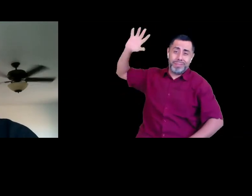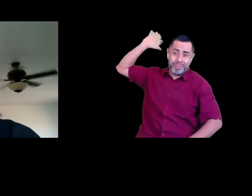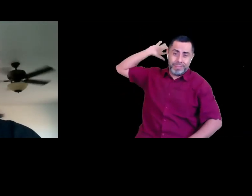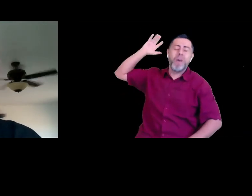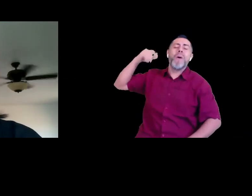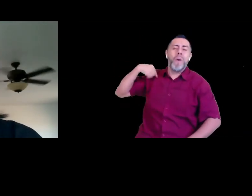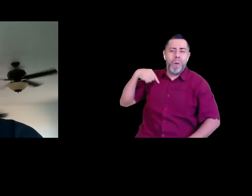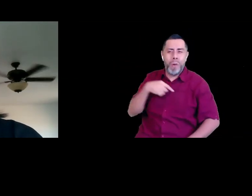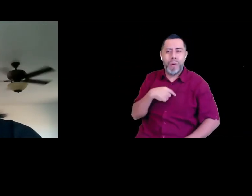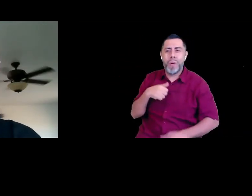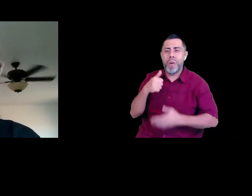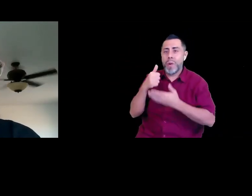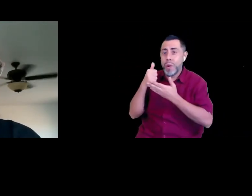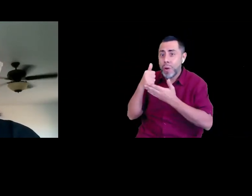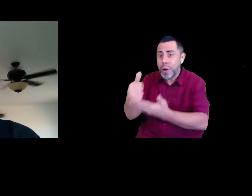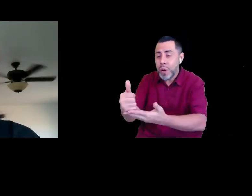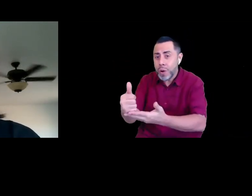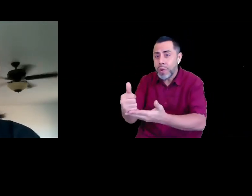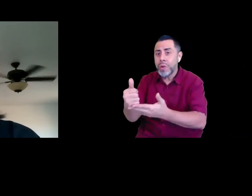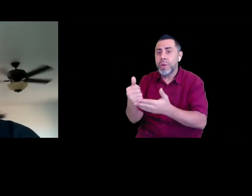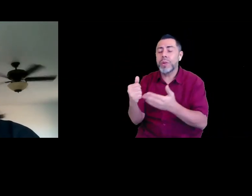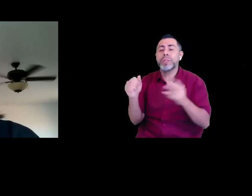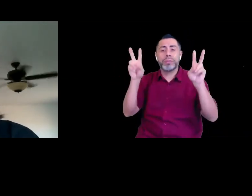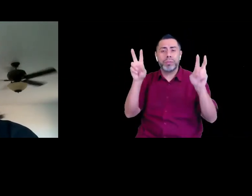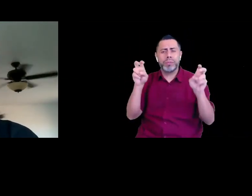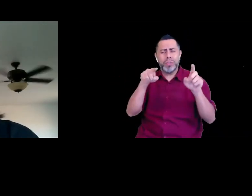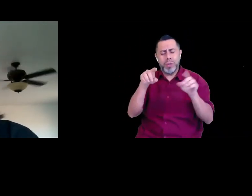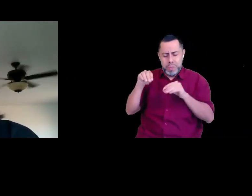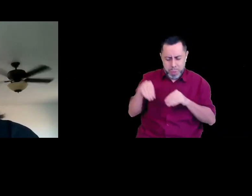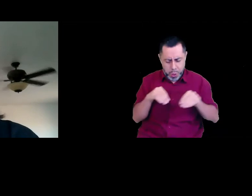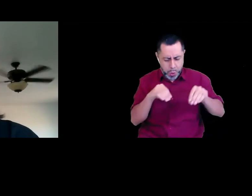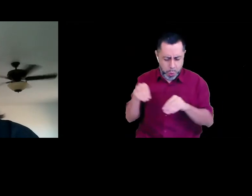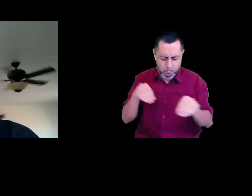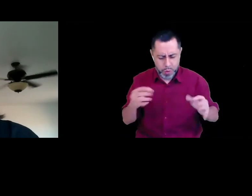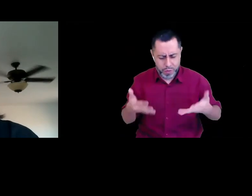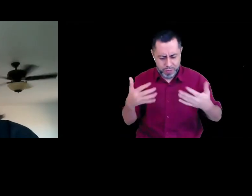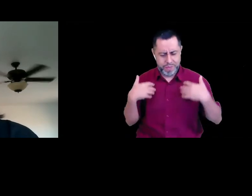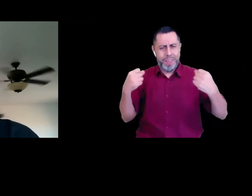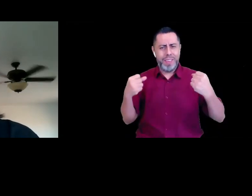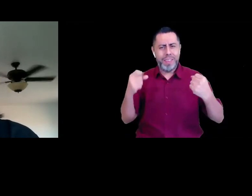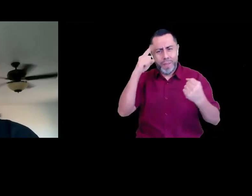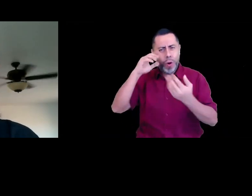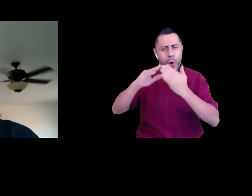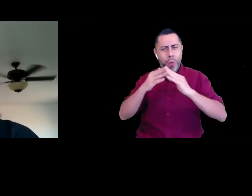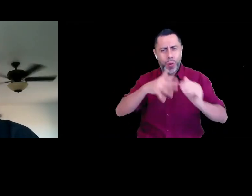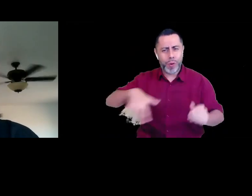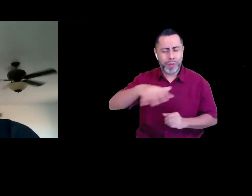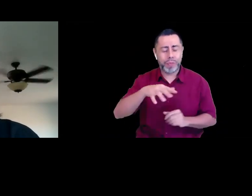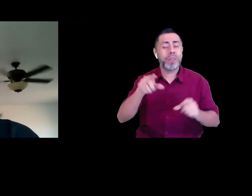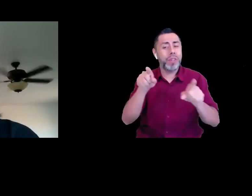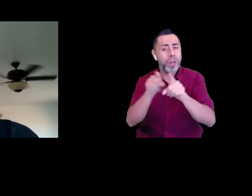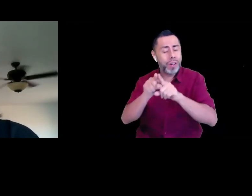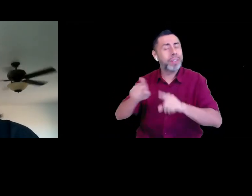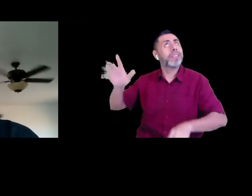Just Move It, community wellness, and then also like the flu shots.